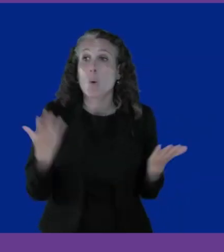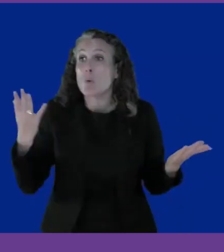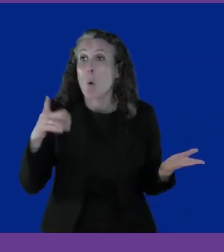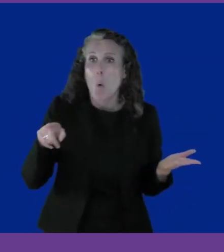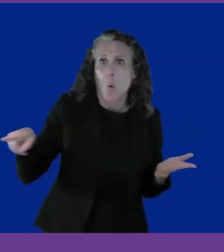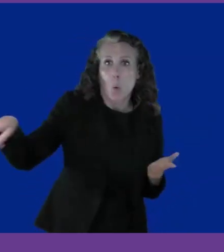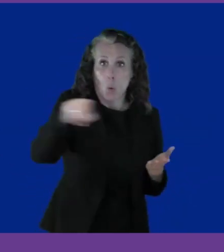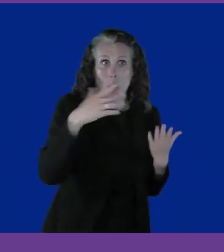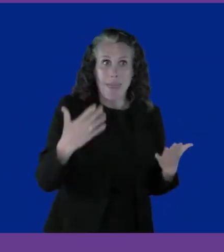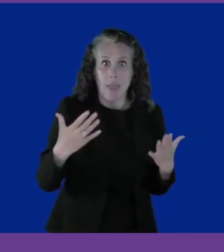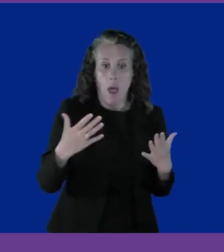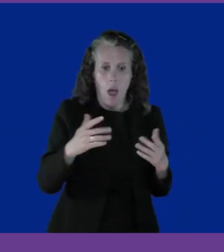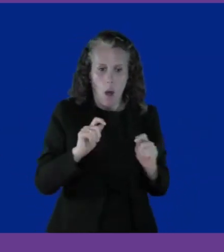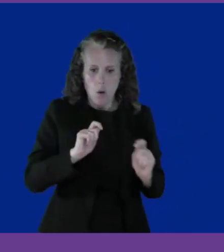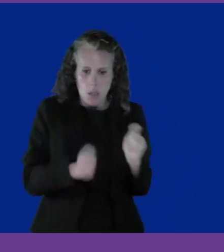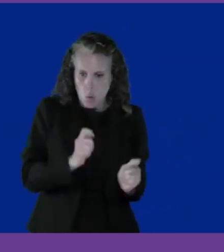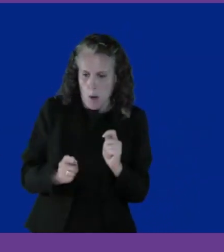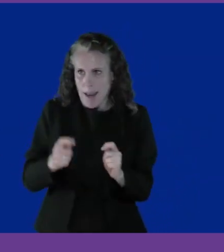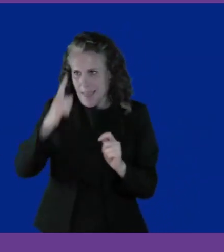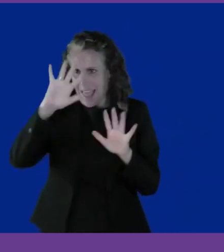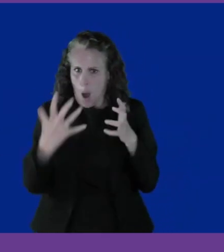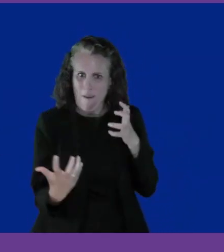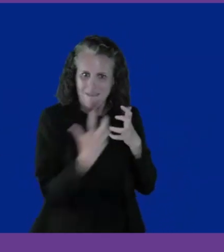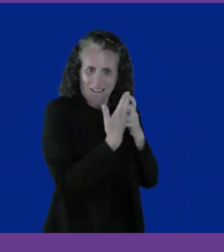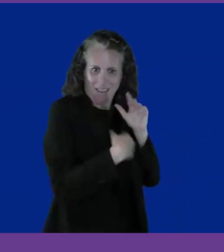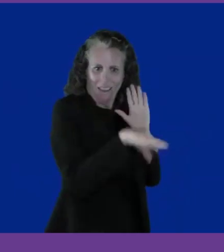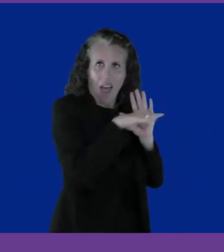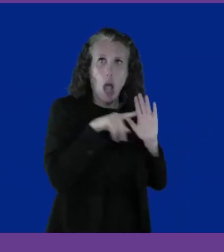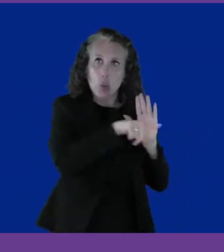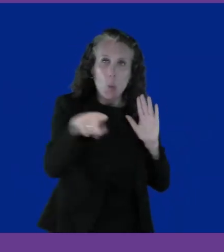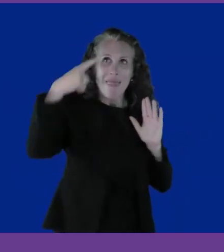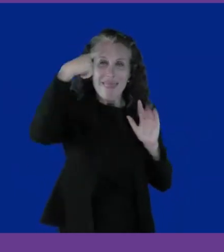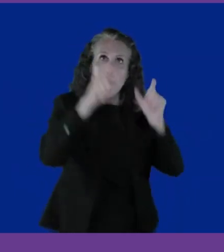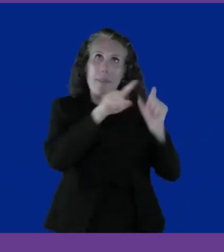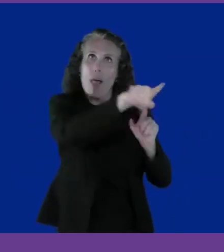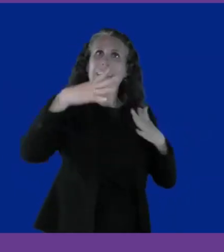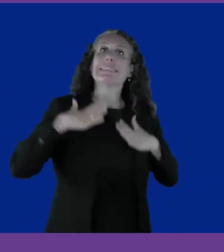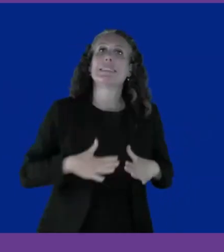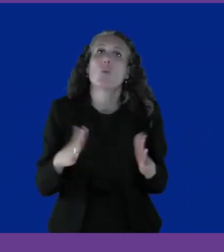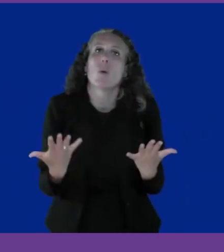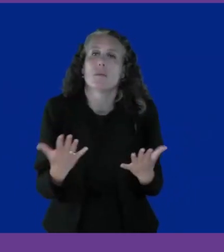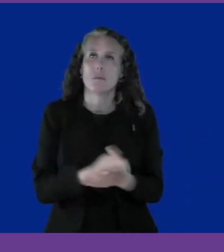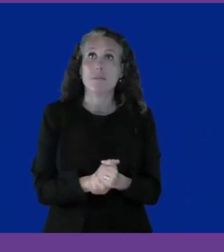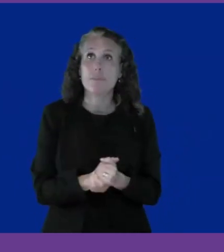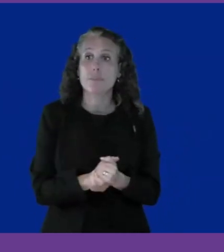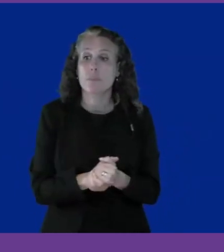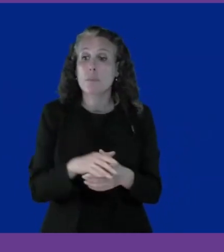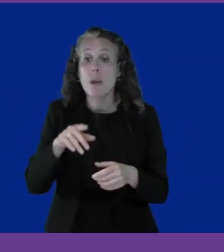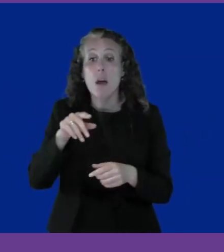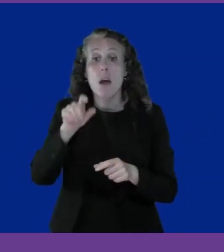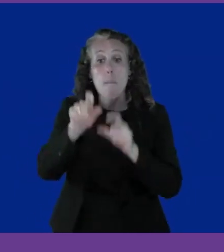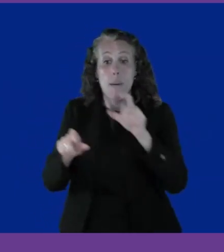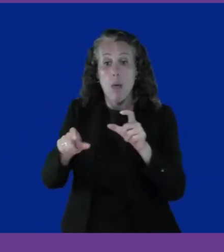for compliance with the Act, you will have the users, the consumers in mind. And this section of this sector of consumers would